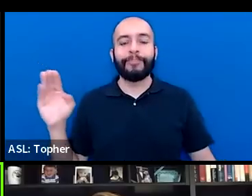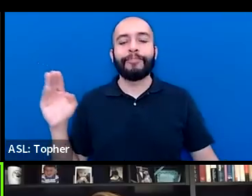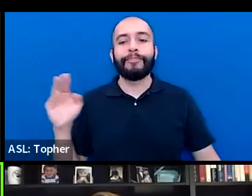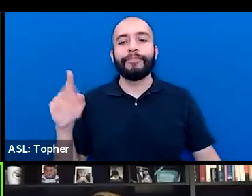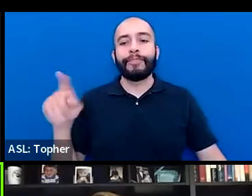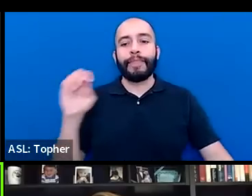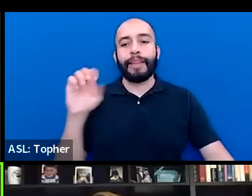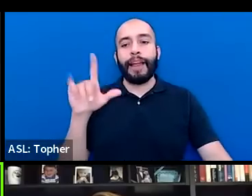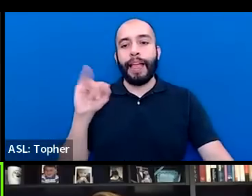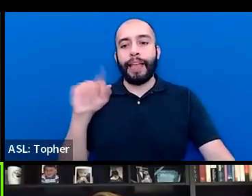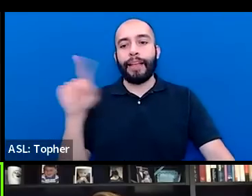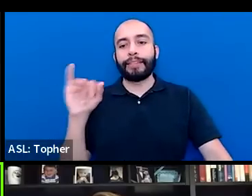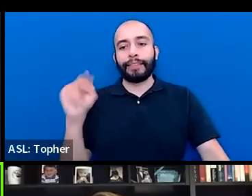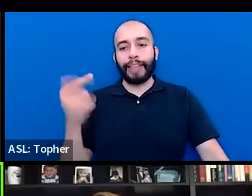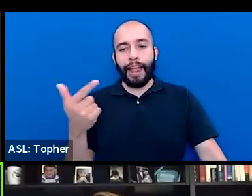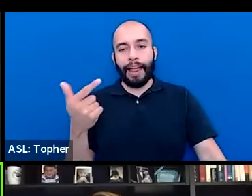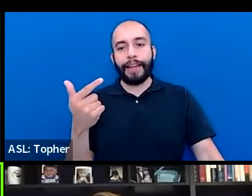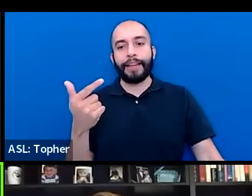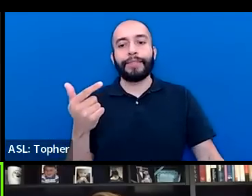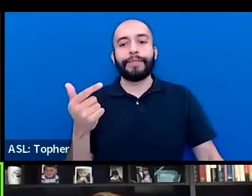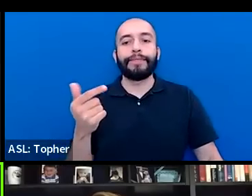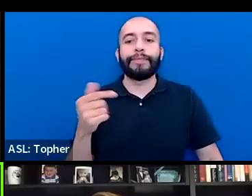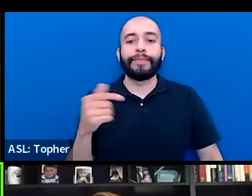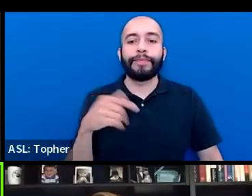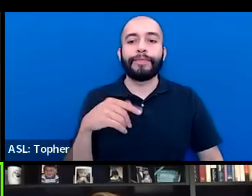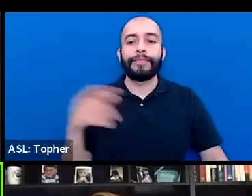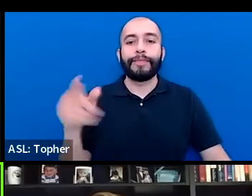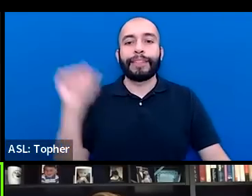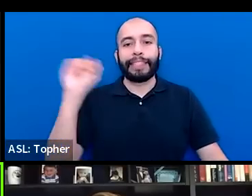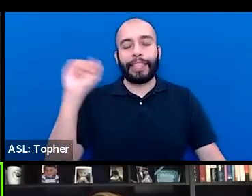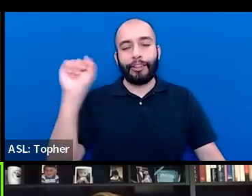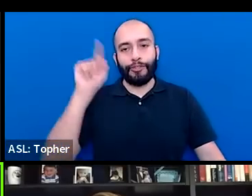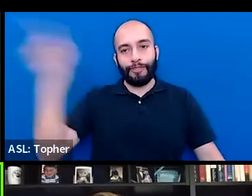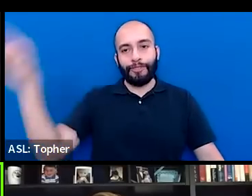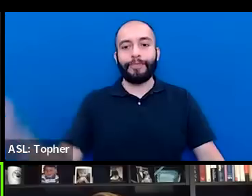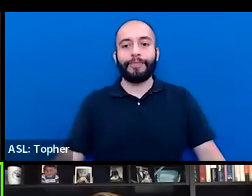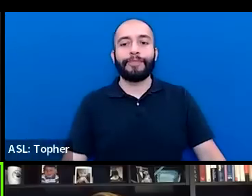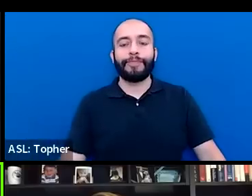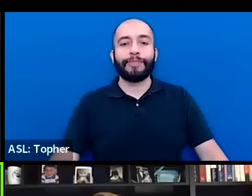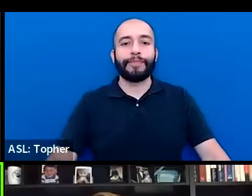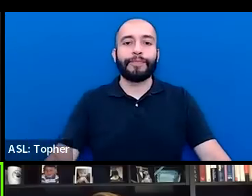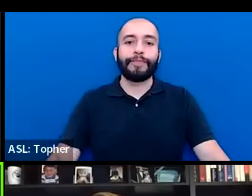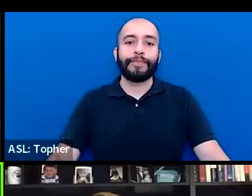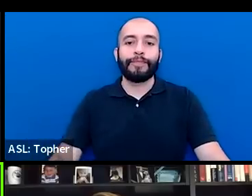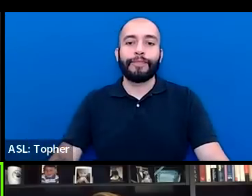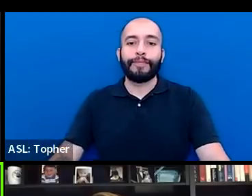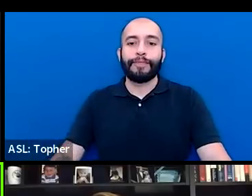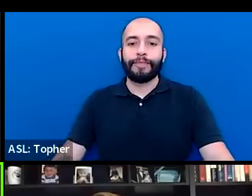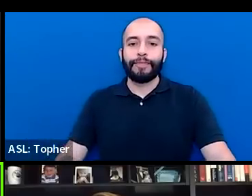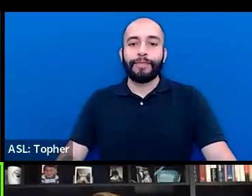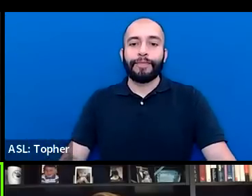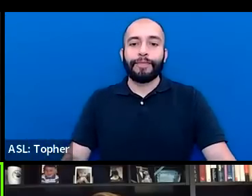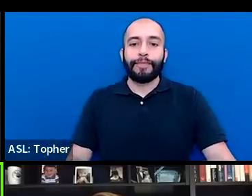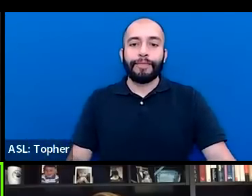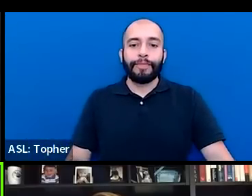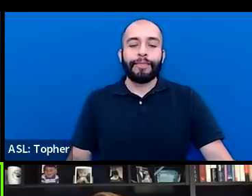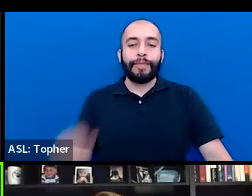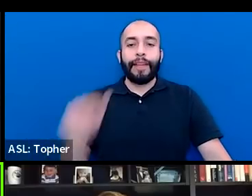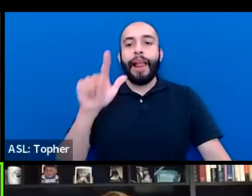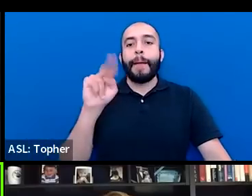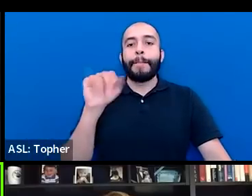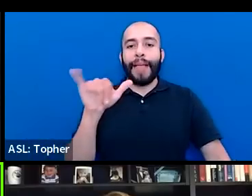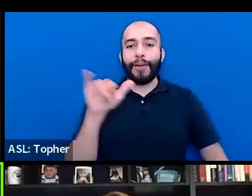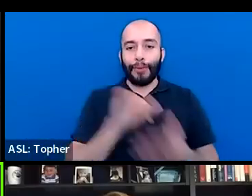Carolina, Albany, New York. It's going to happen just like Starbucks, and we're going to prepare ourselves for that intake as